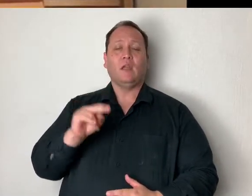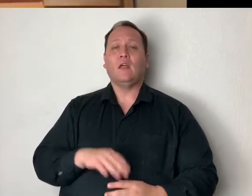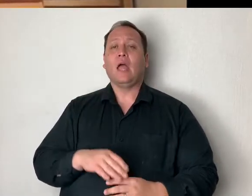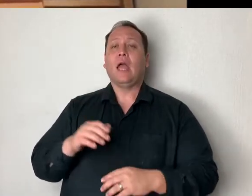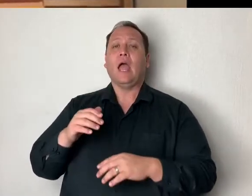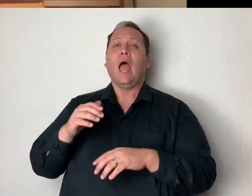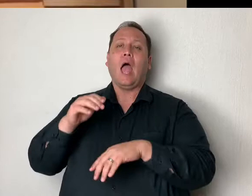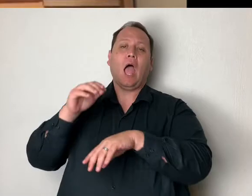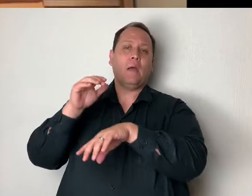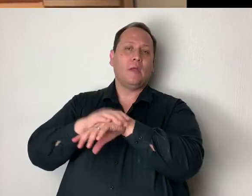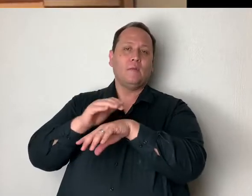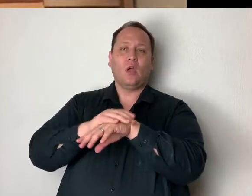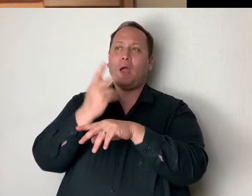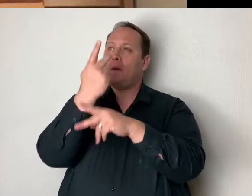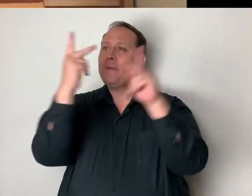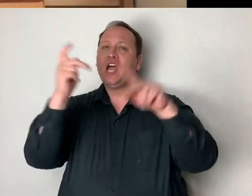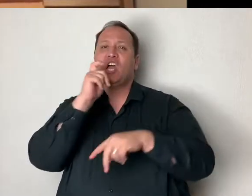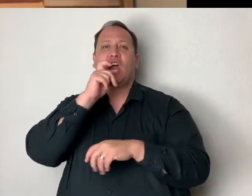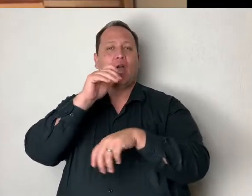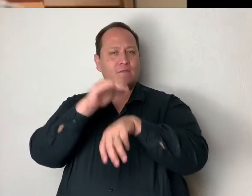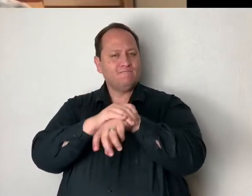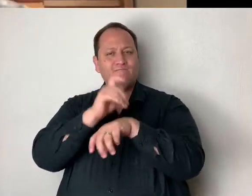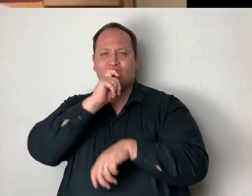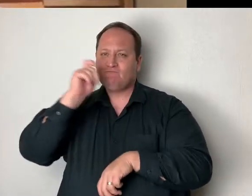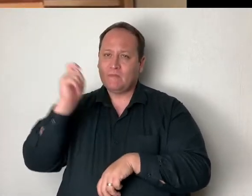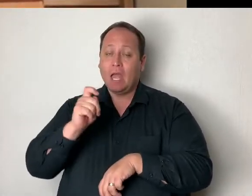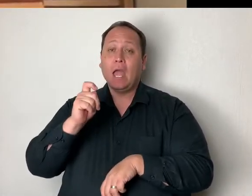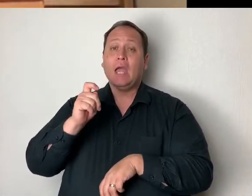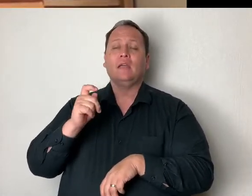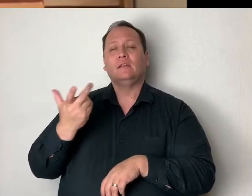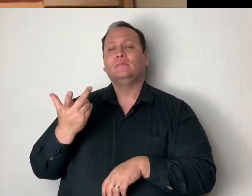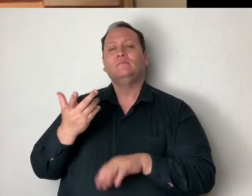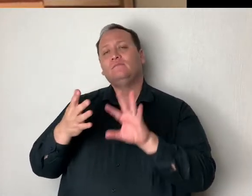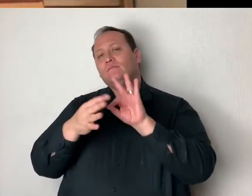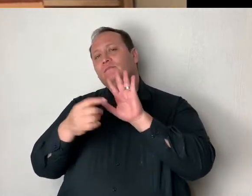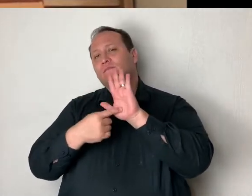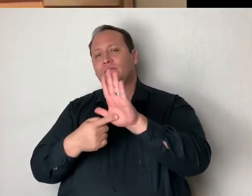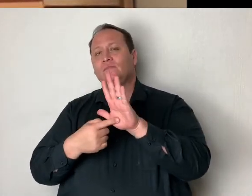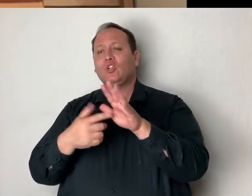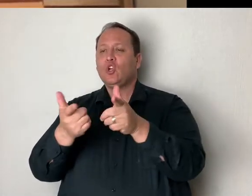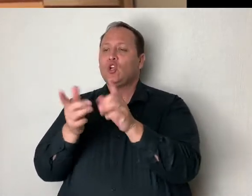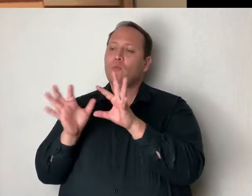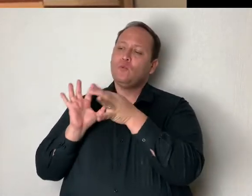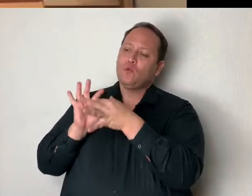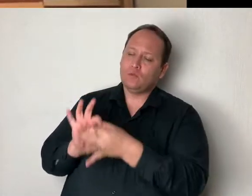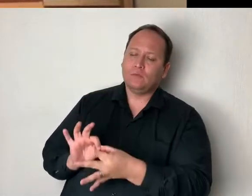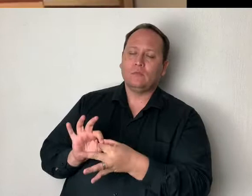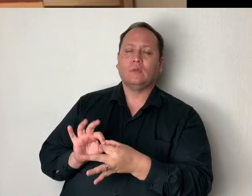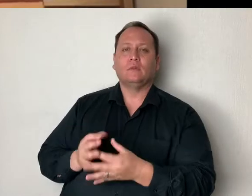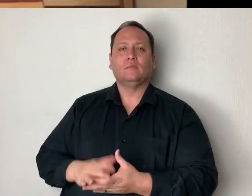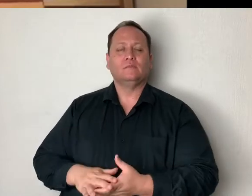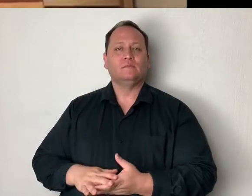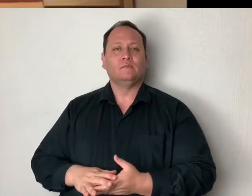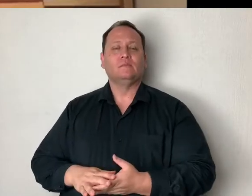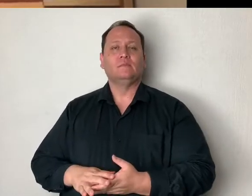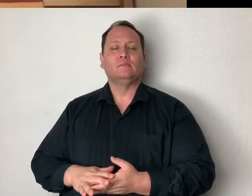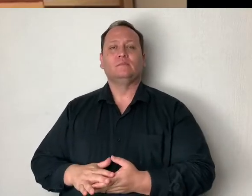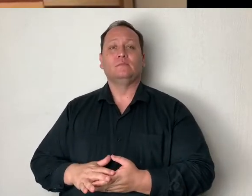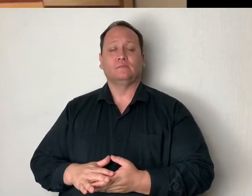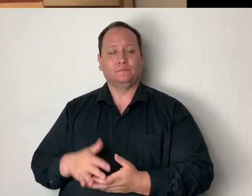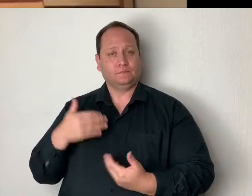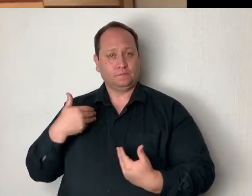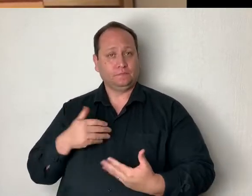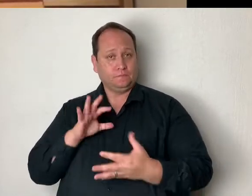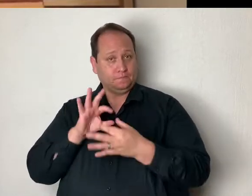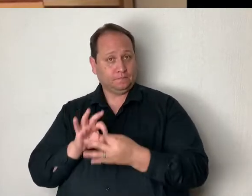Mi nombre es John Fanistil con el grupo Friends of Friendship Park, los amigos del Parque de la Amistad. And thank you for joining